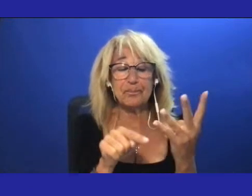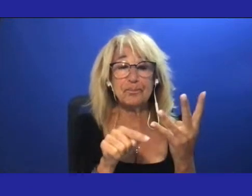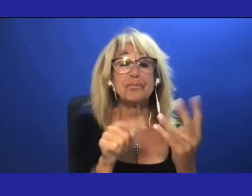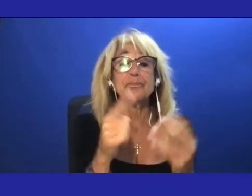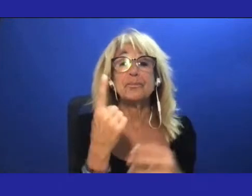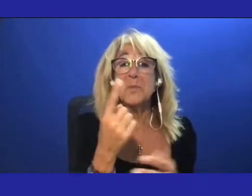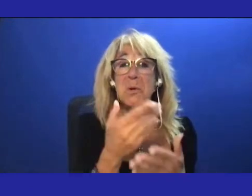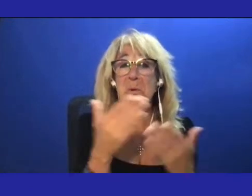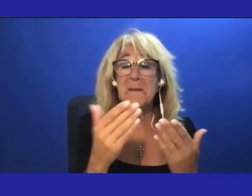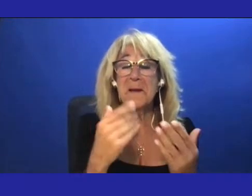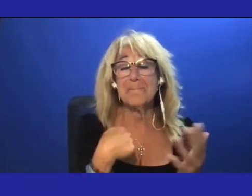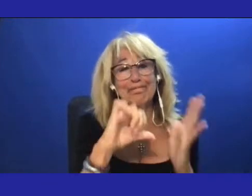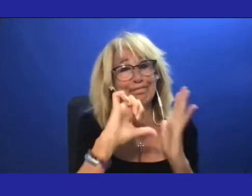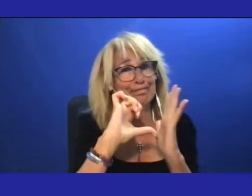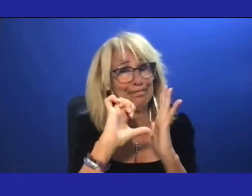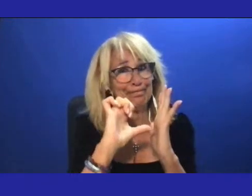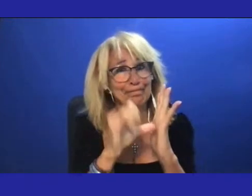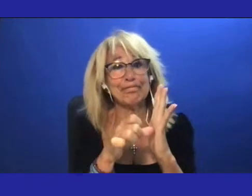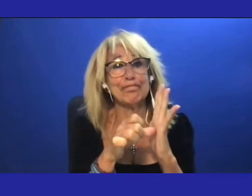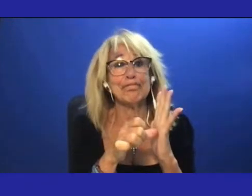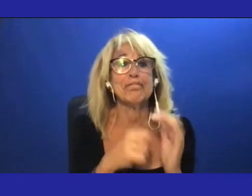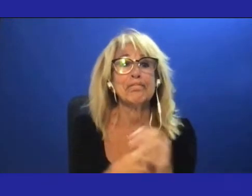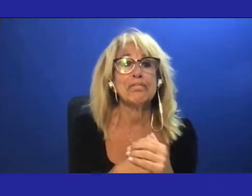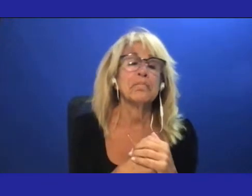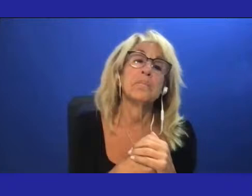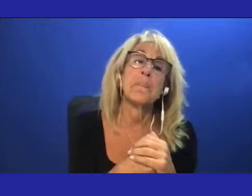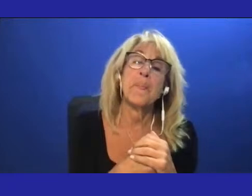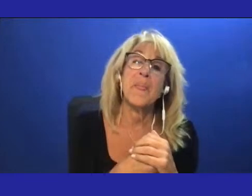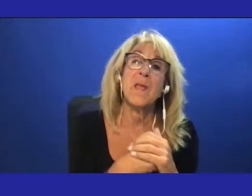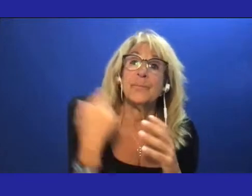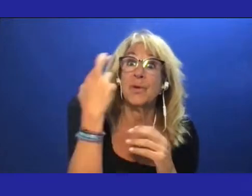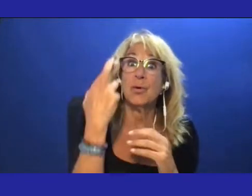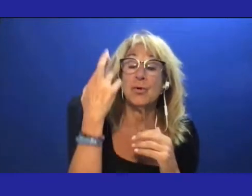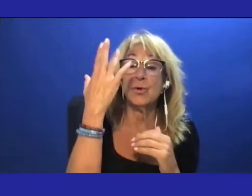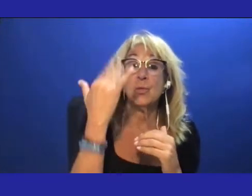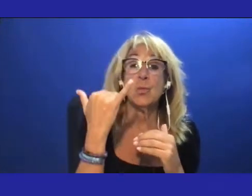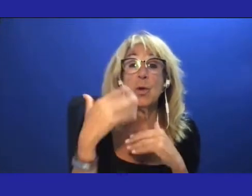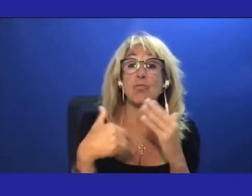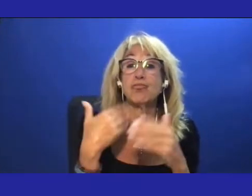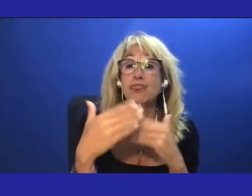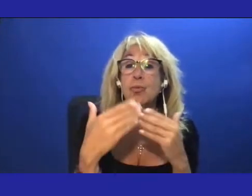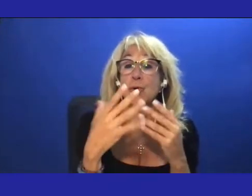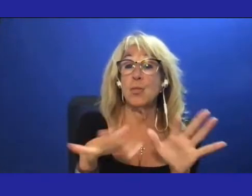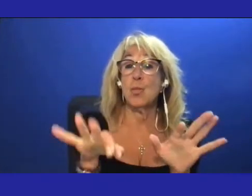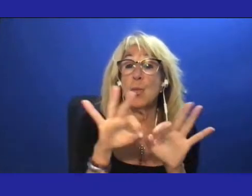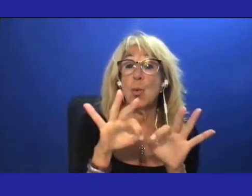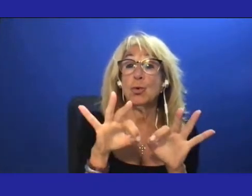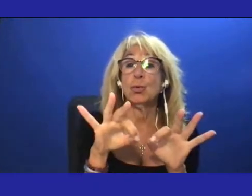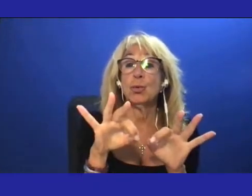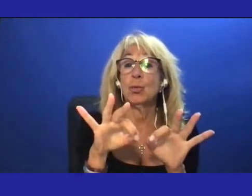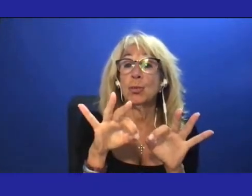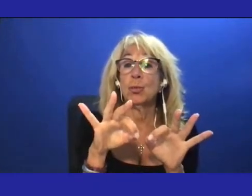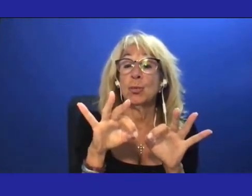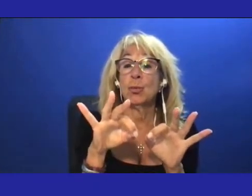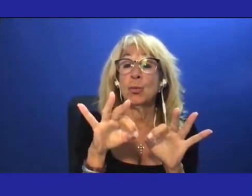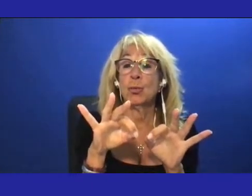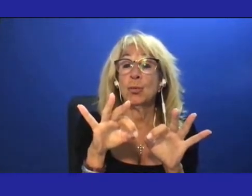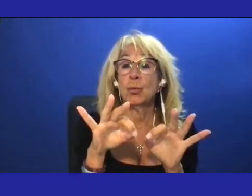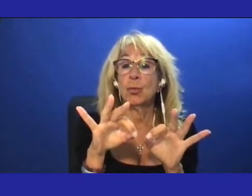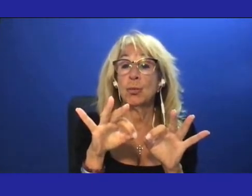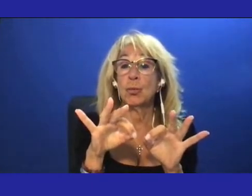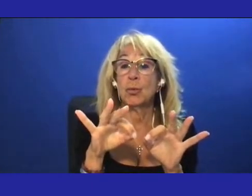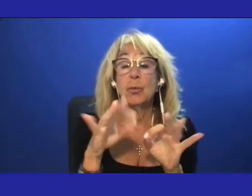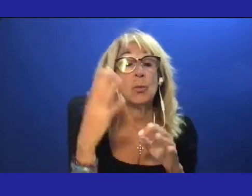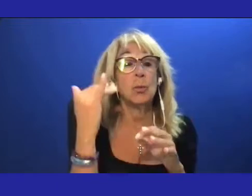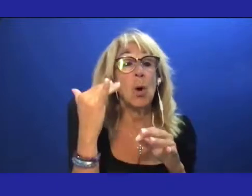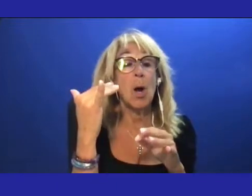of highlight for us is that the reason this process is important is because some of our patient